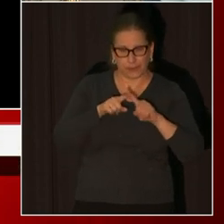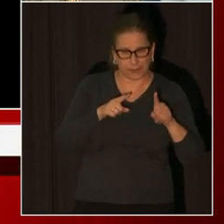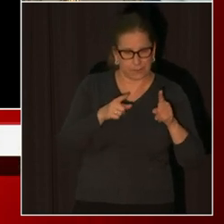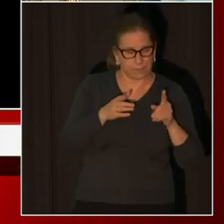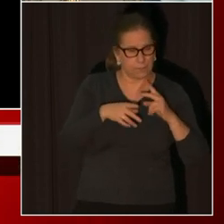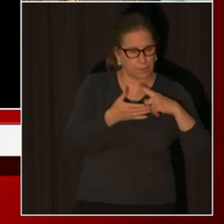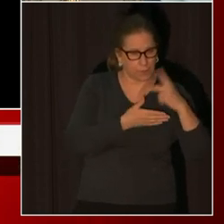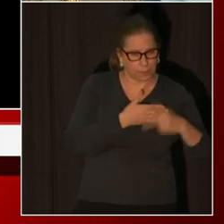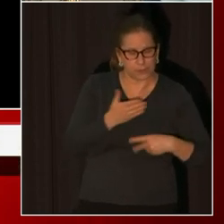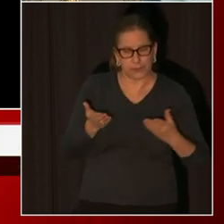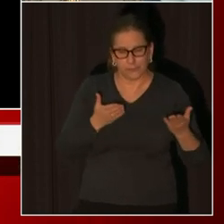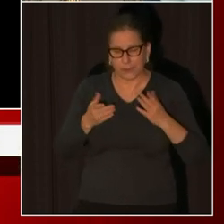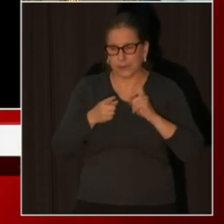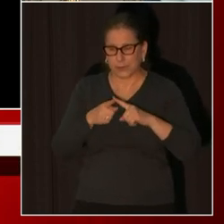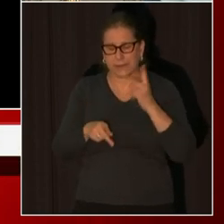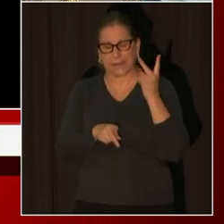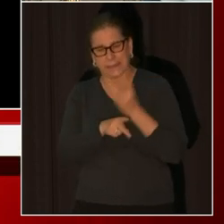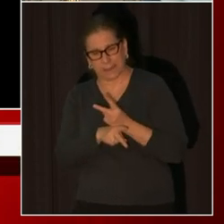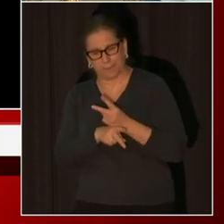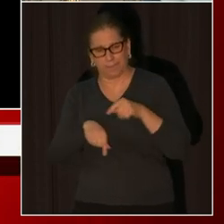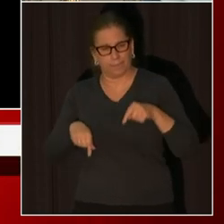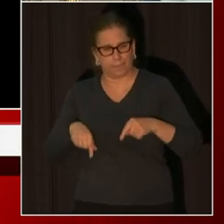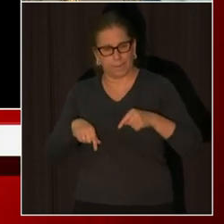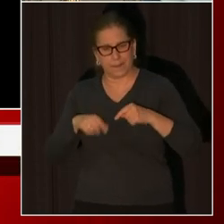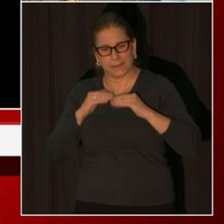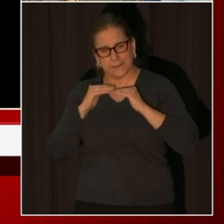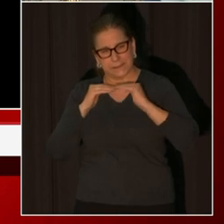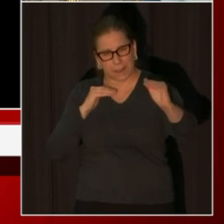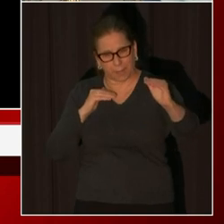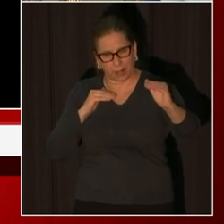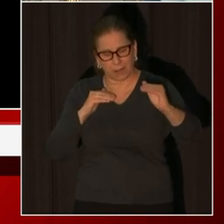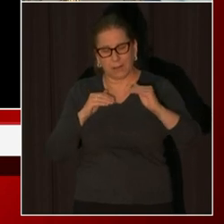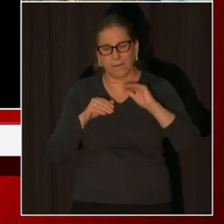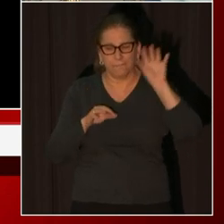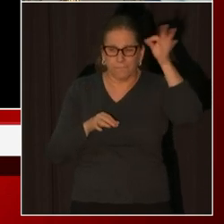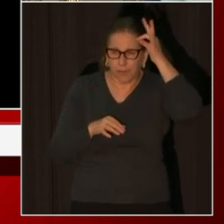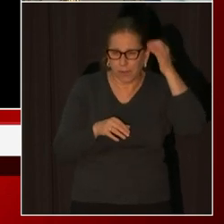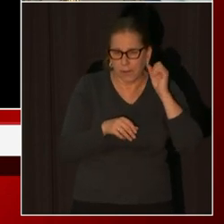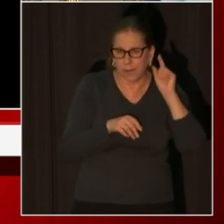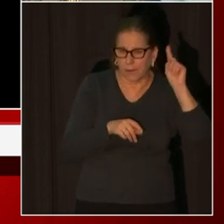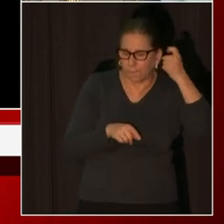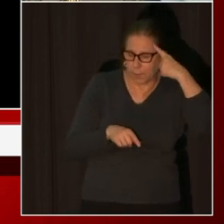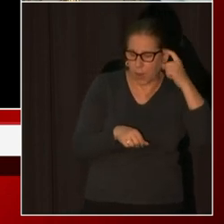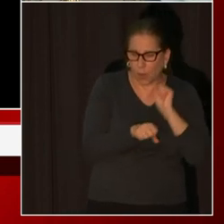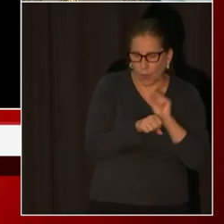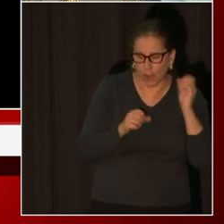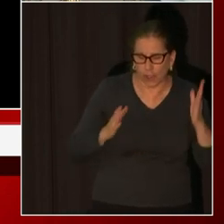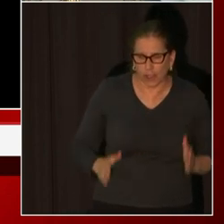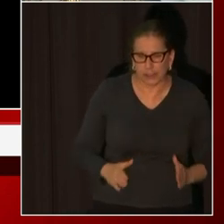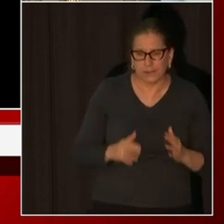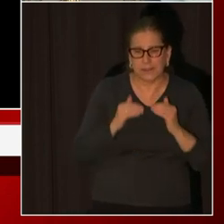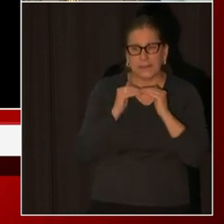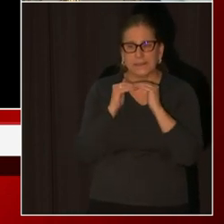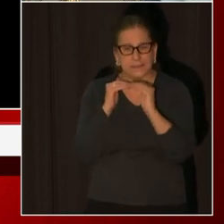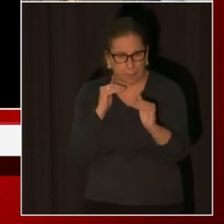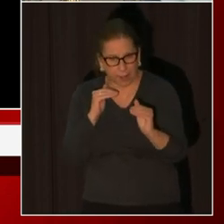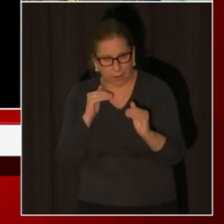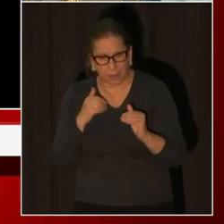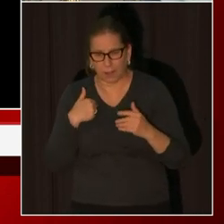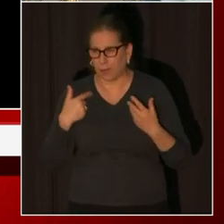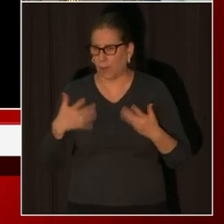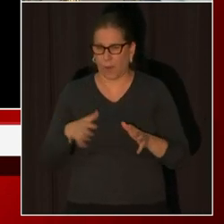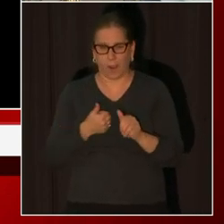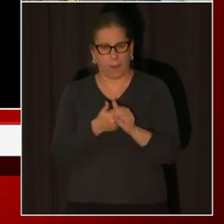on not losing ground on any of the key district priorities that we have been